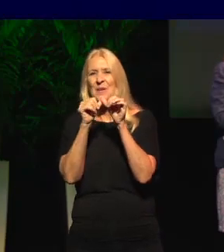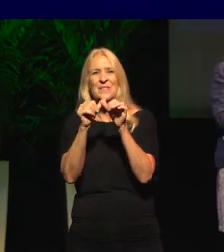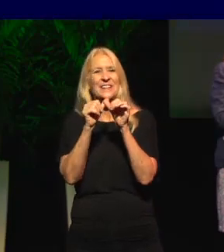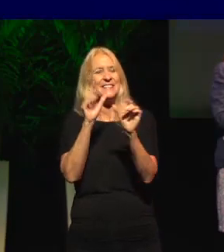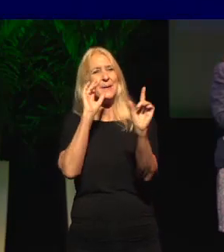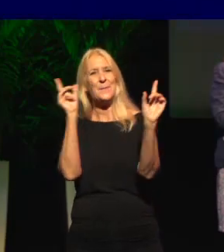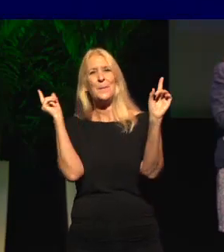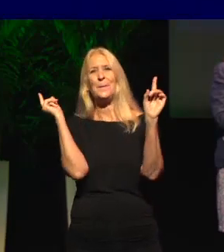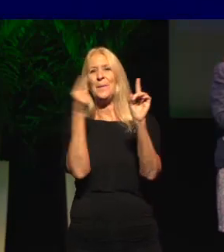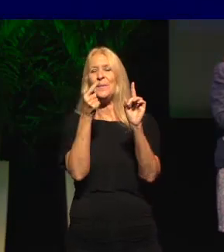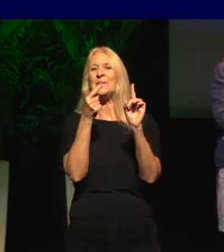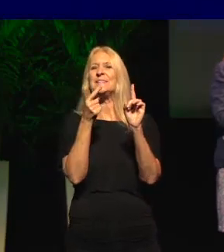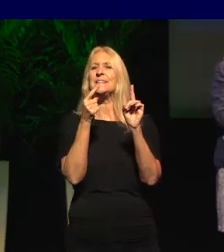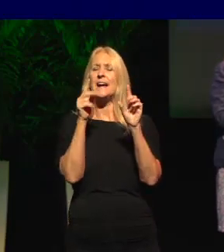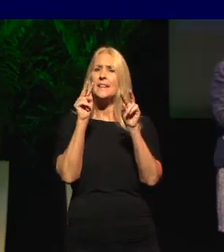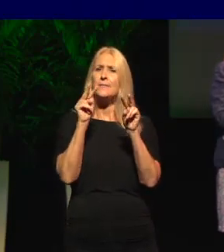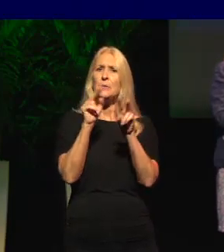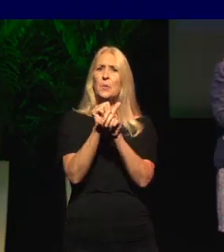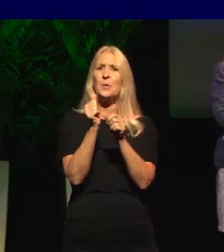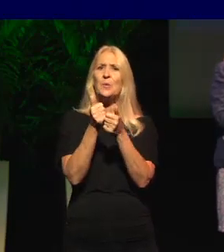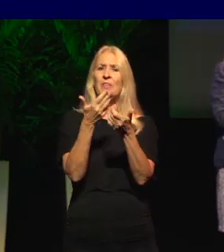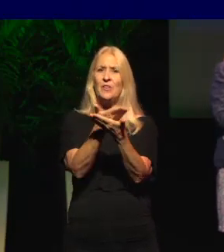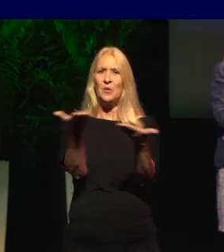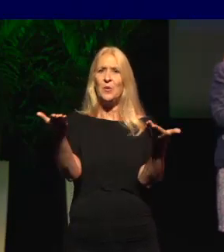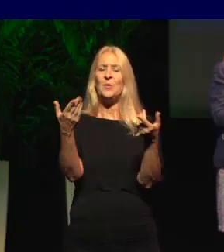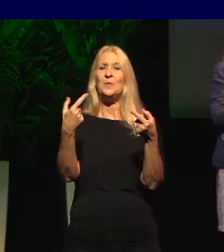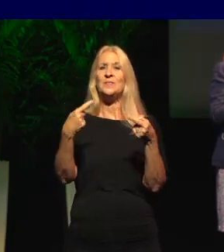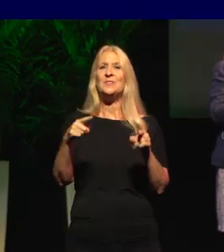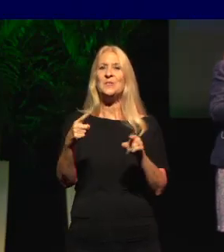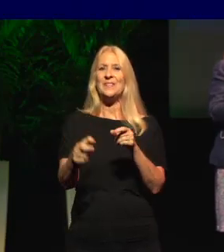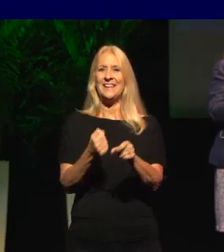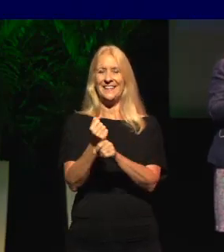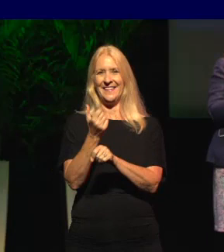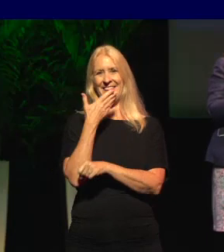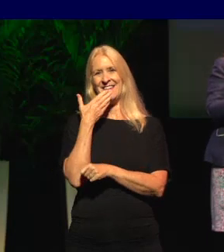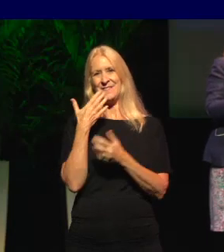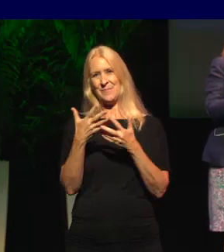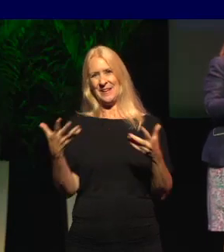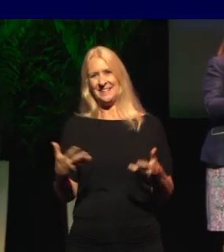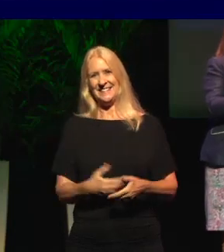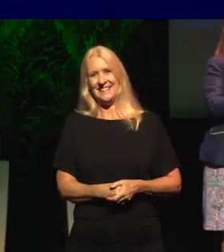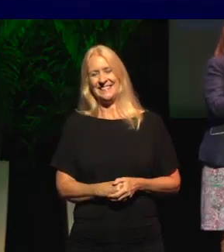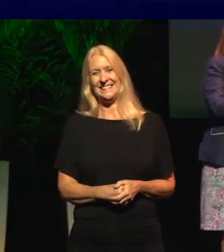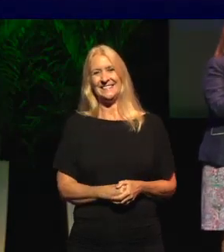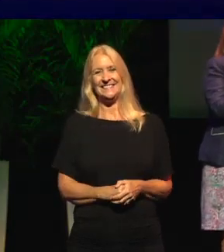I look forward to working with you throughout the year. Thank you very much.